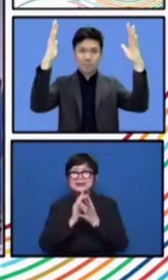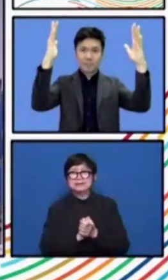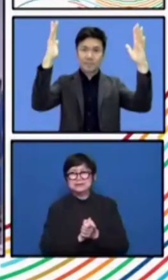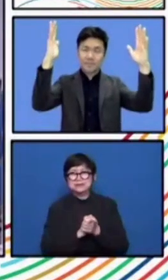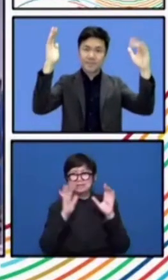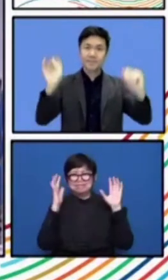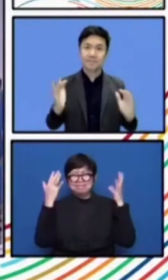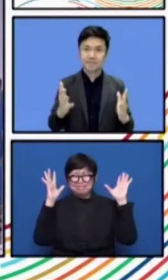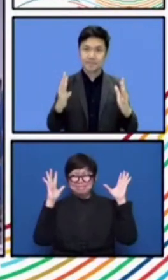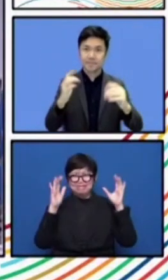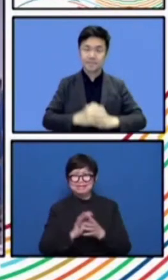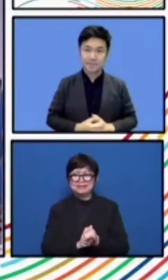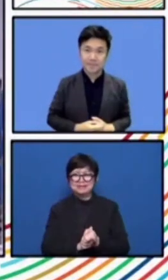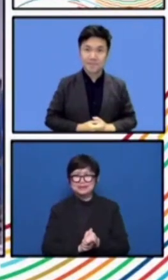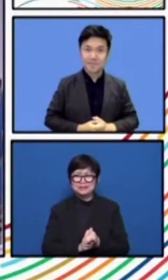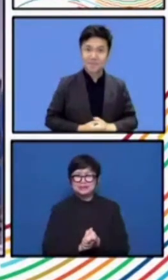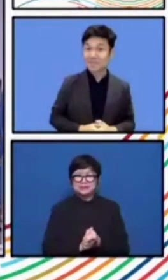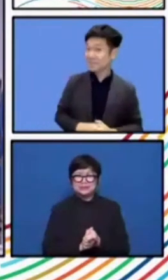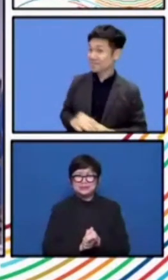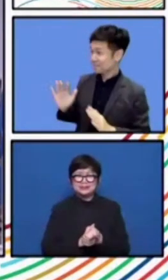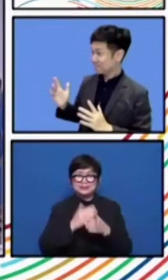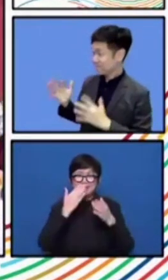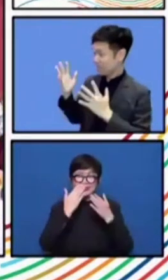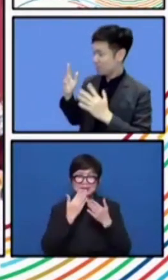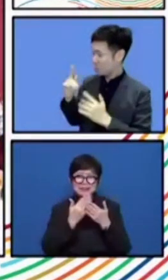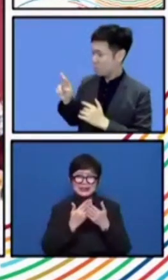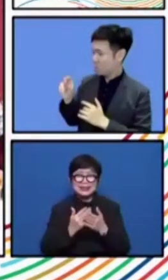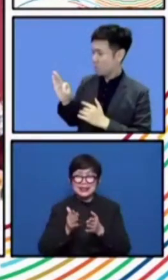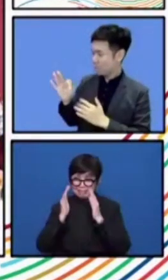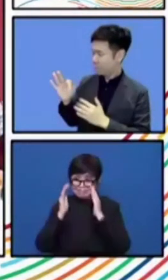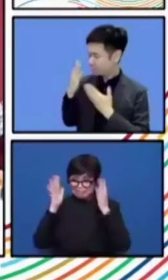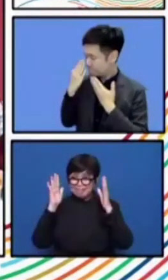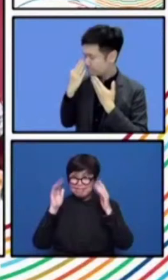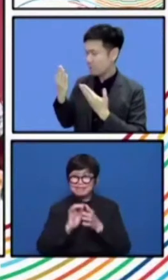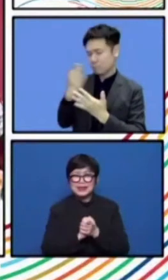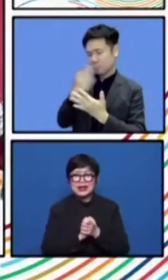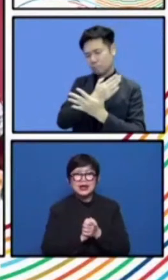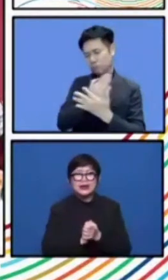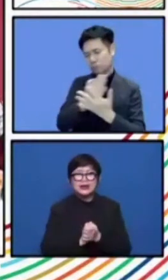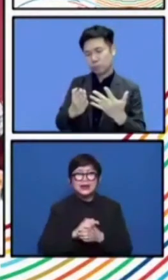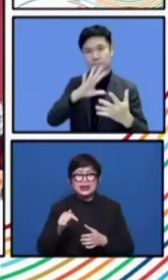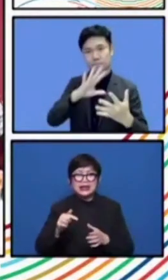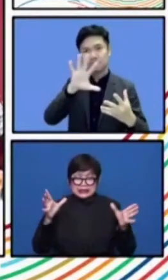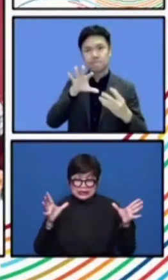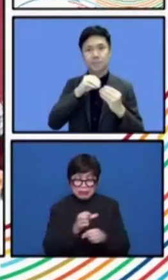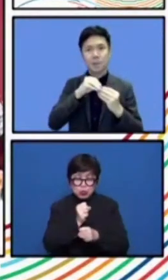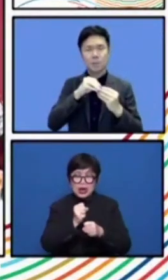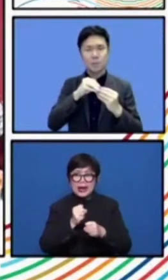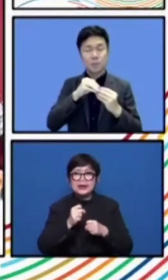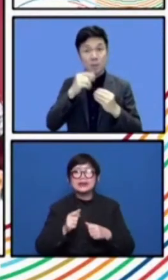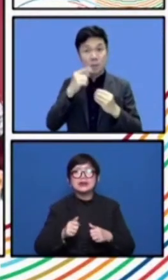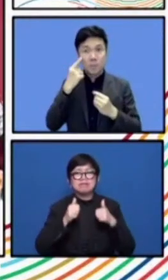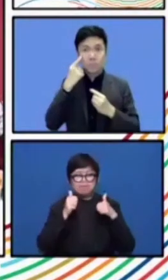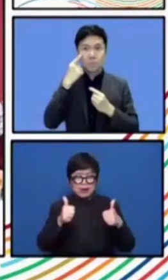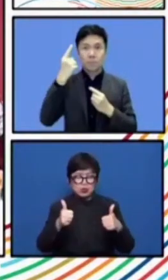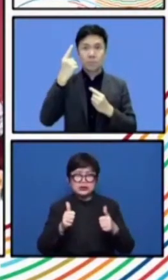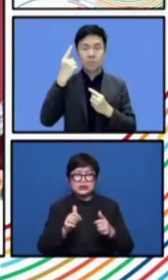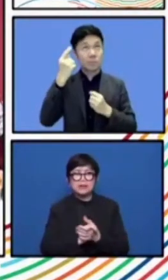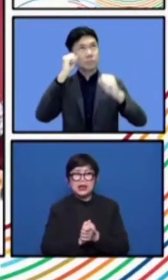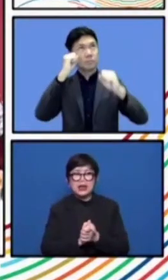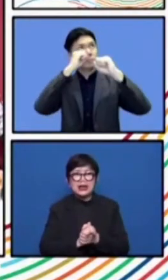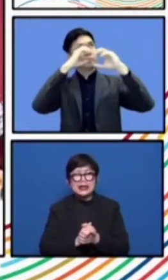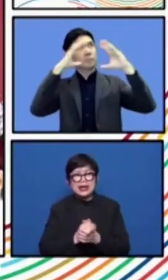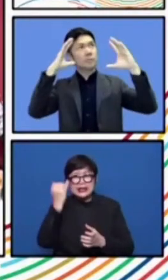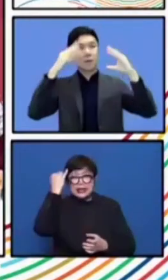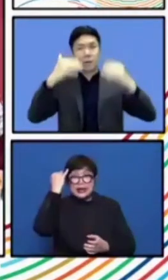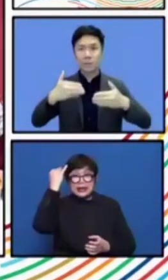so thank you Professor irwanto for that comprehensive summary and also your ideas on the way forward to accelerate making the